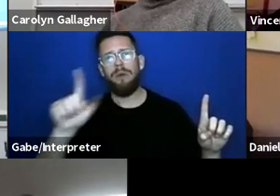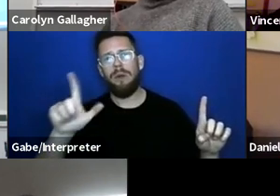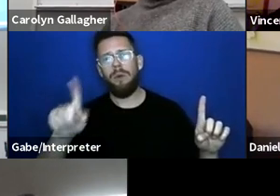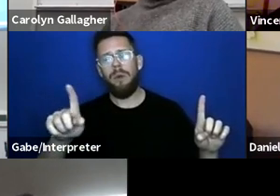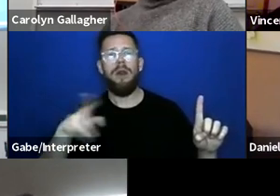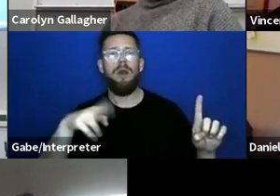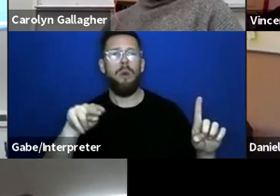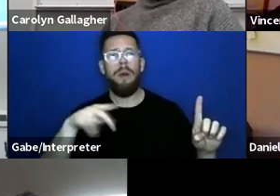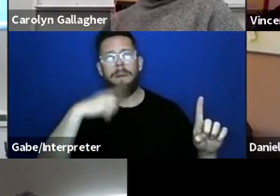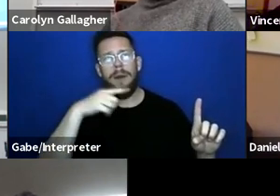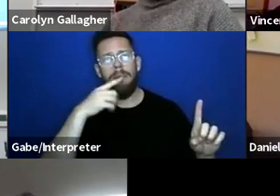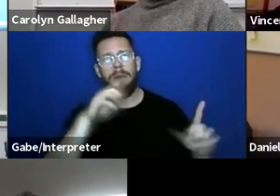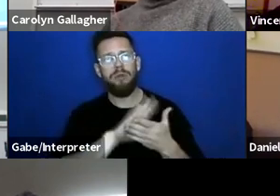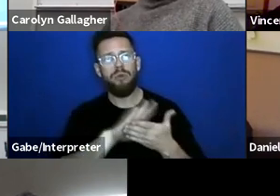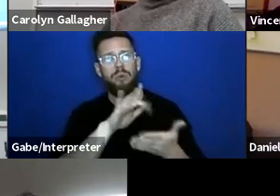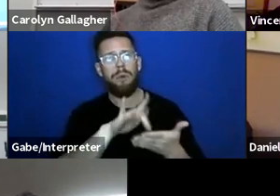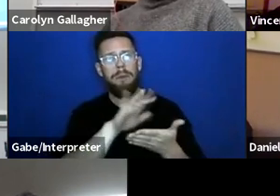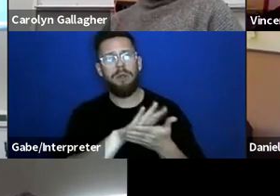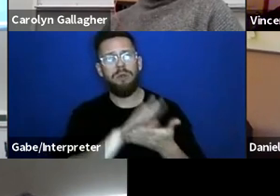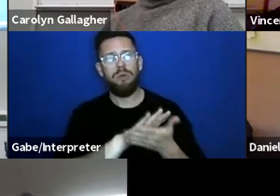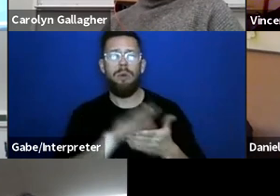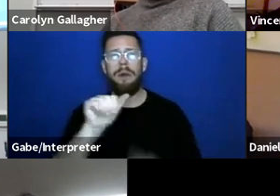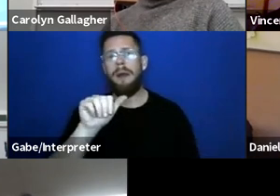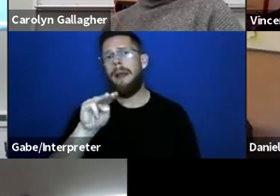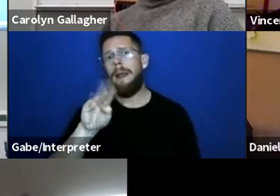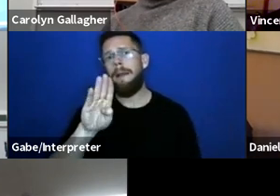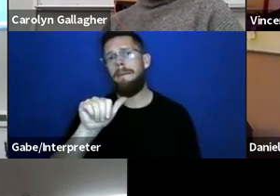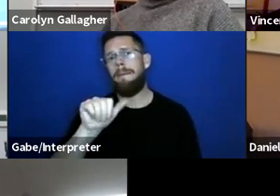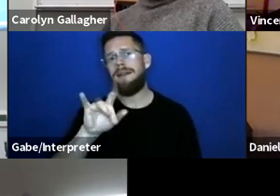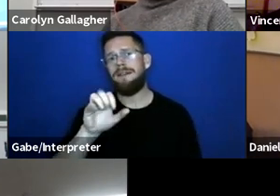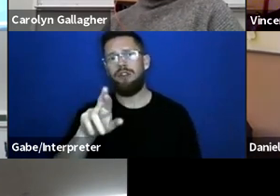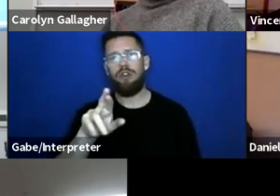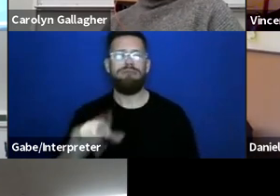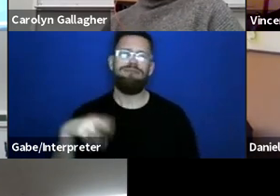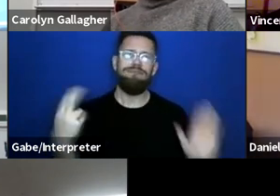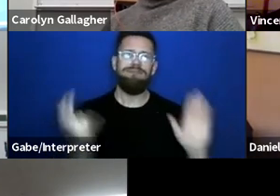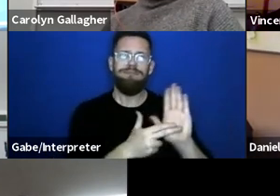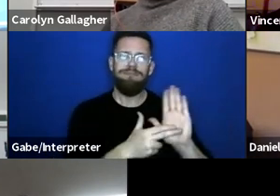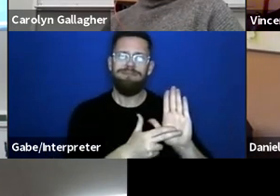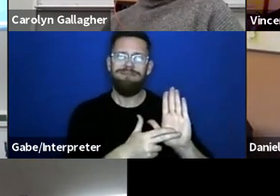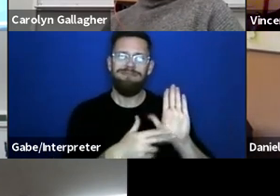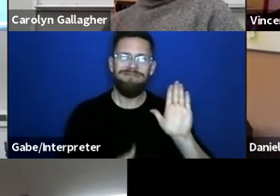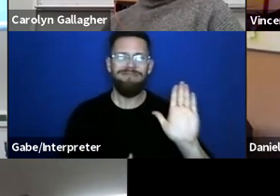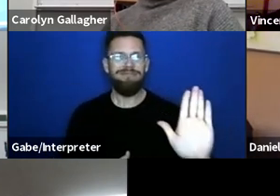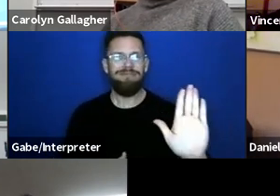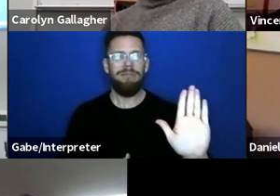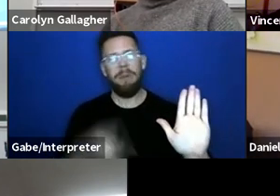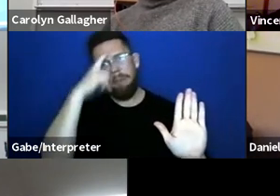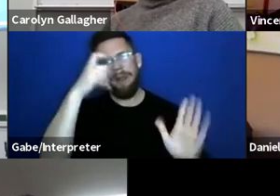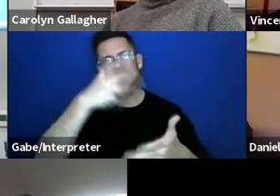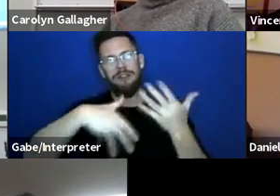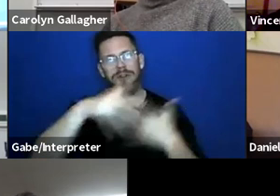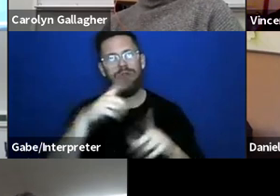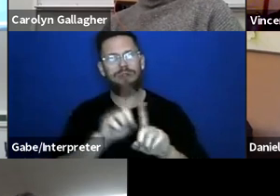Public Schools Norton Middle School Ambassador, and it's signed by me, dated today. And because of social distancing, I make sure that you get this and we'll take a